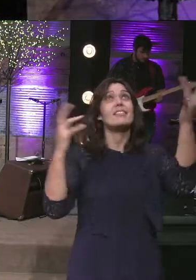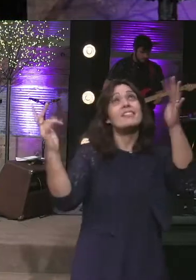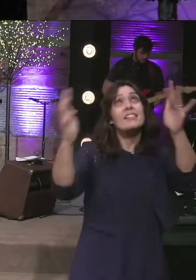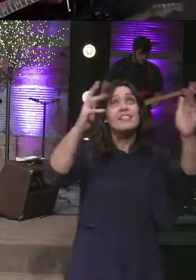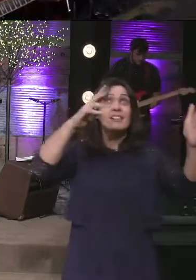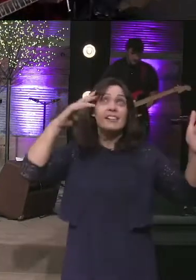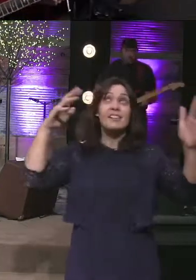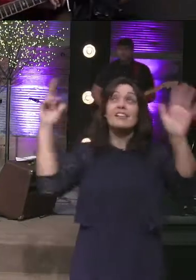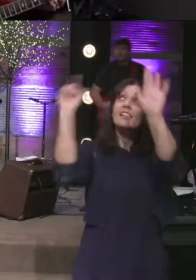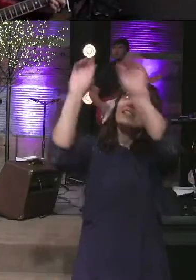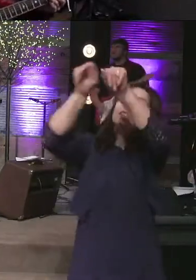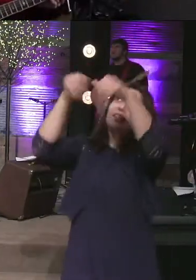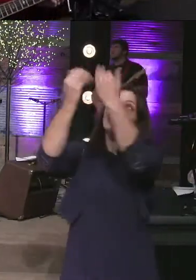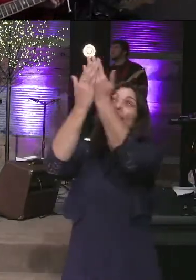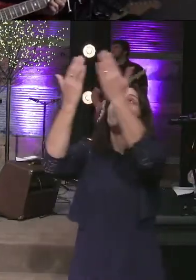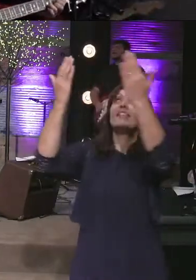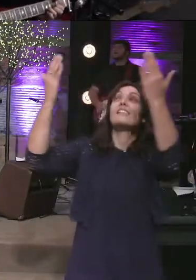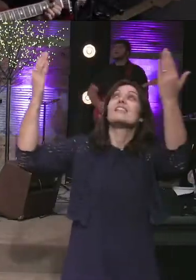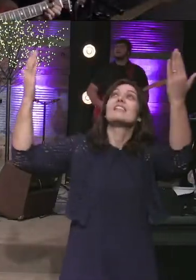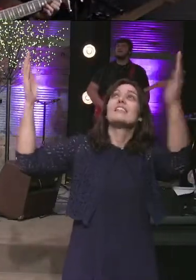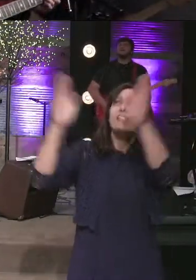singing. Open up the heavens.